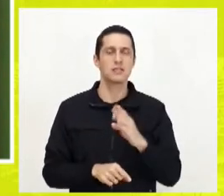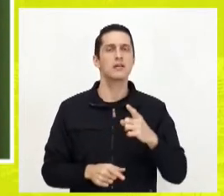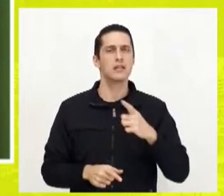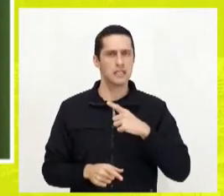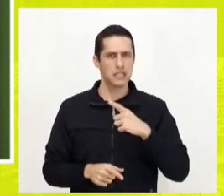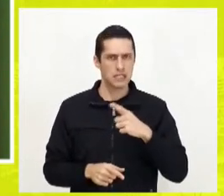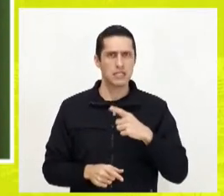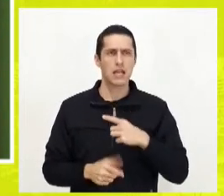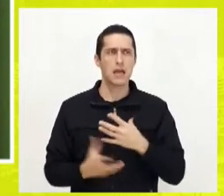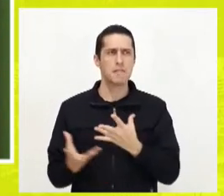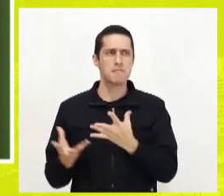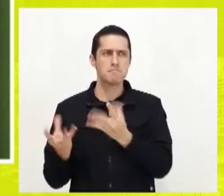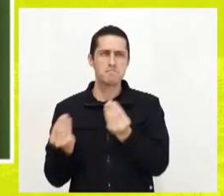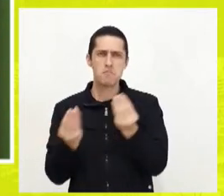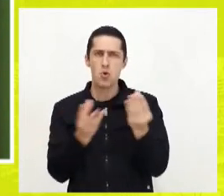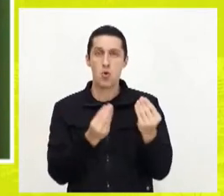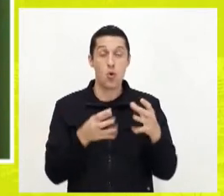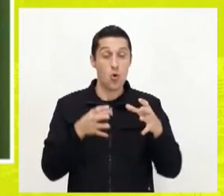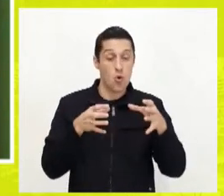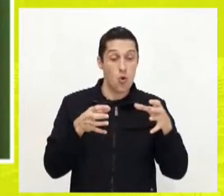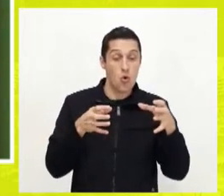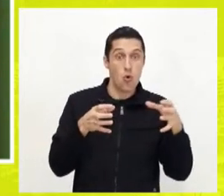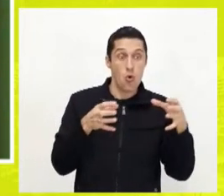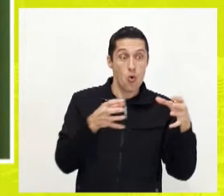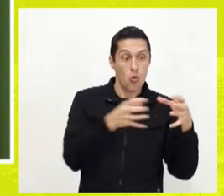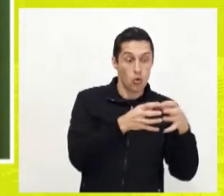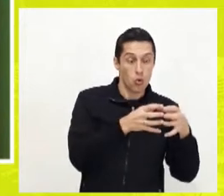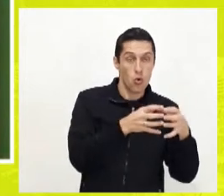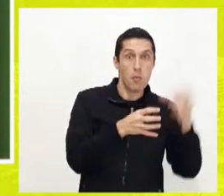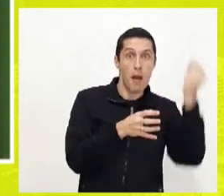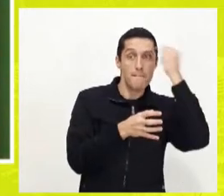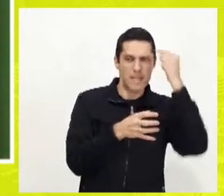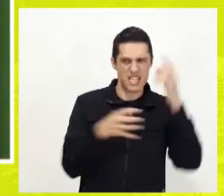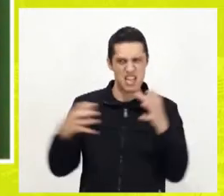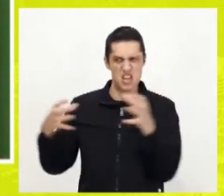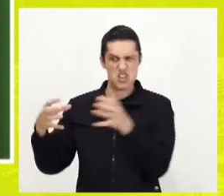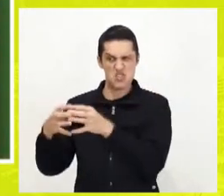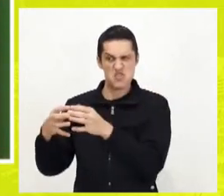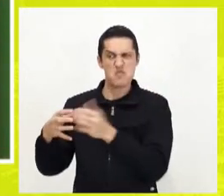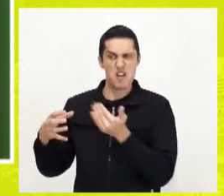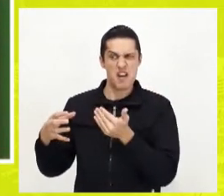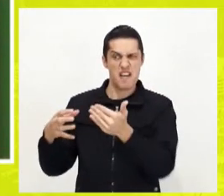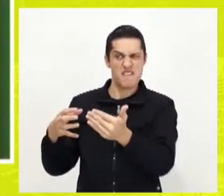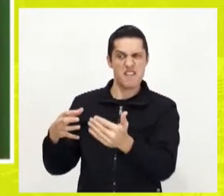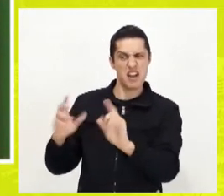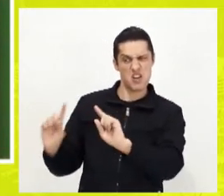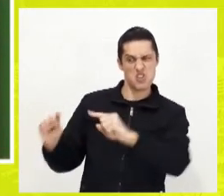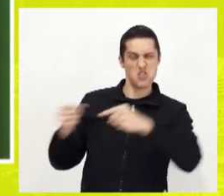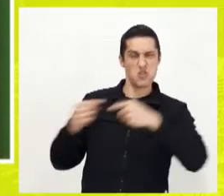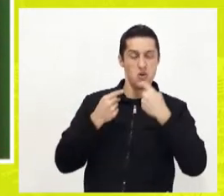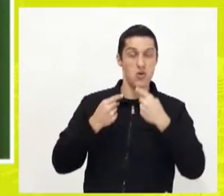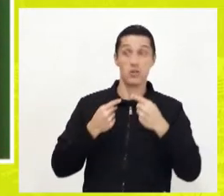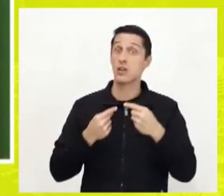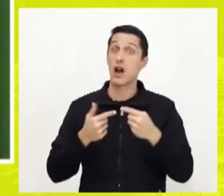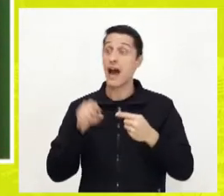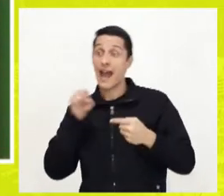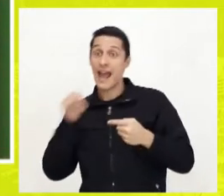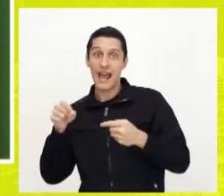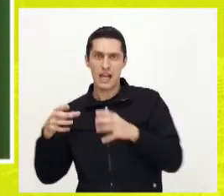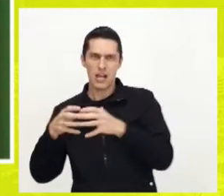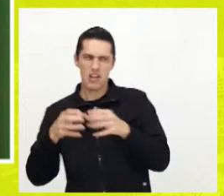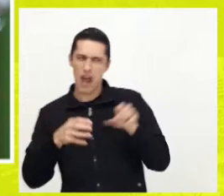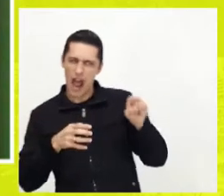polarization where one group thinks the other one is capable of just anything and vice